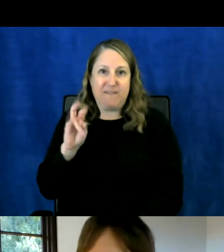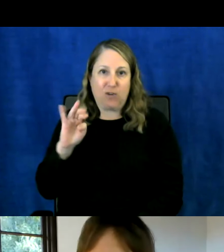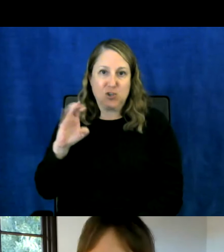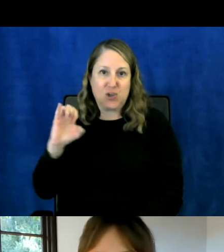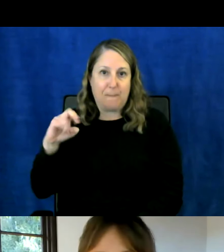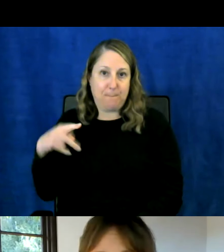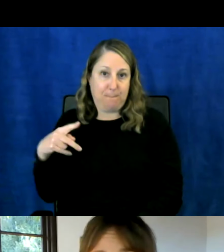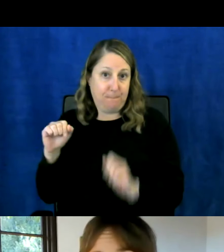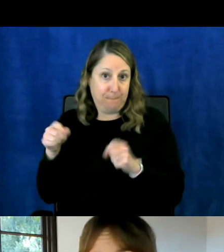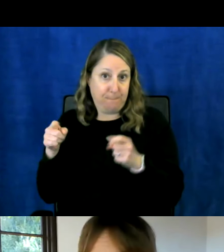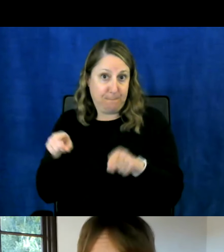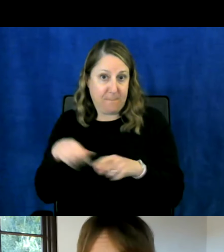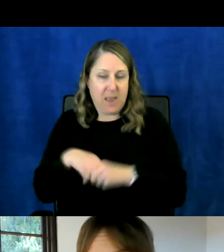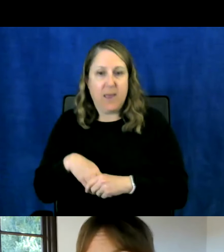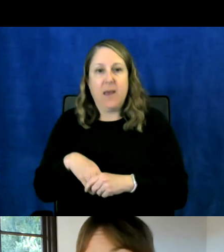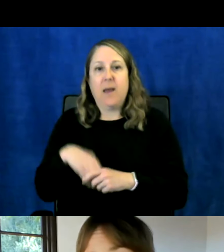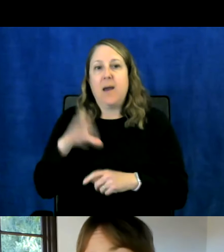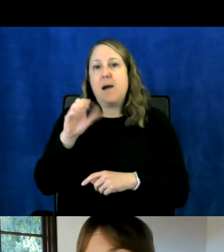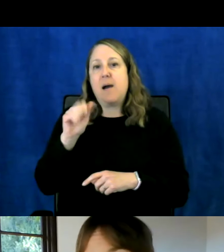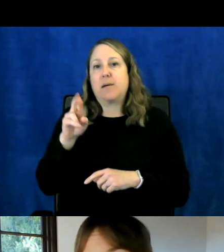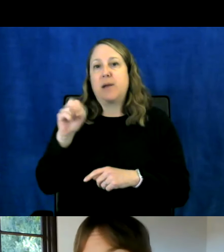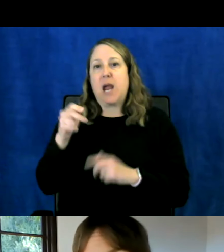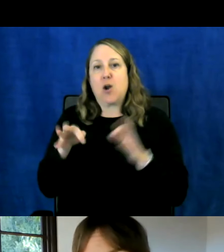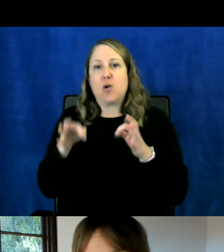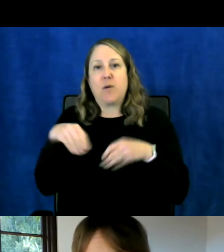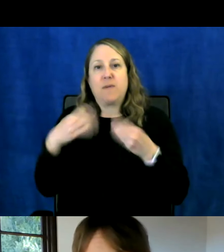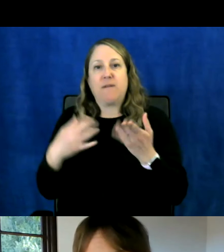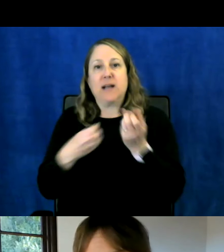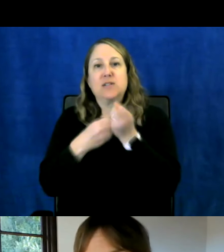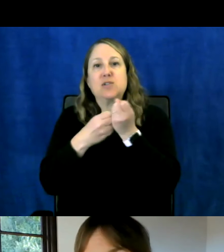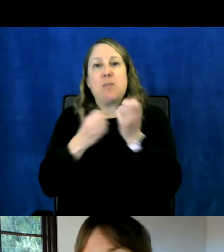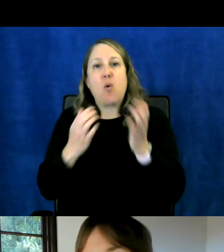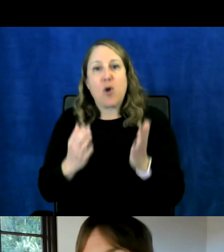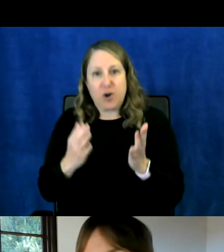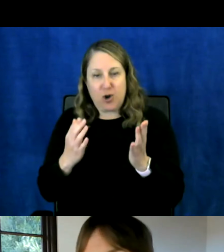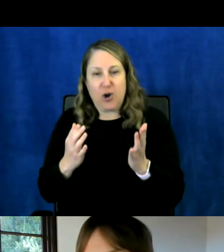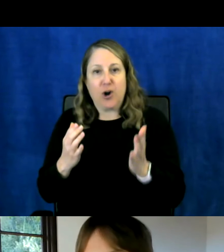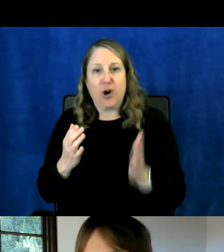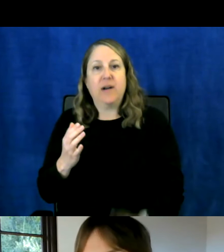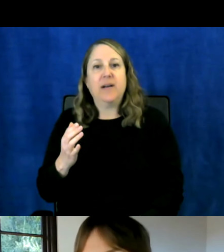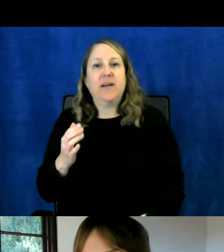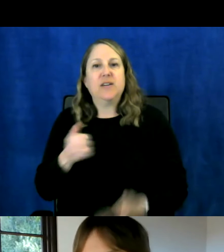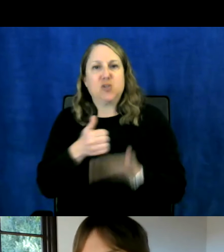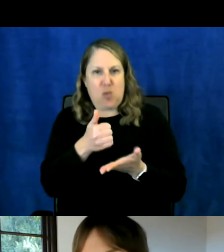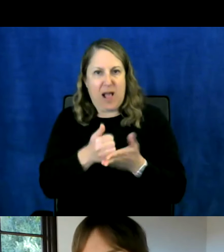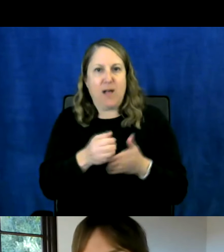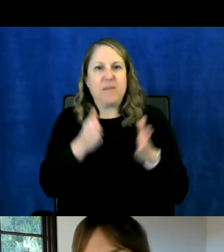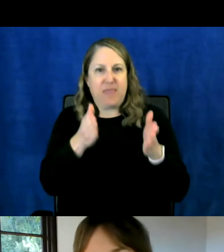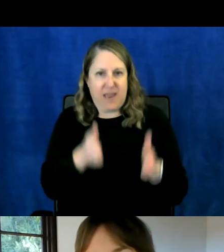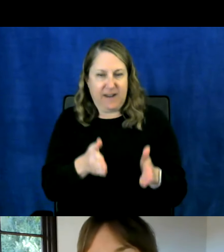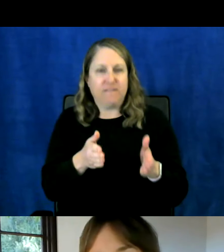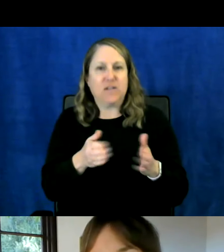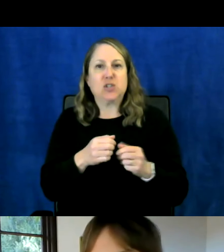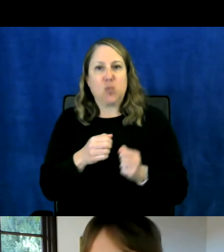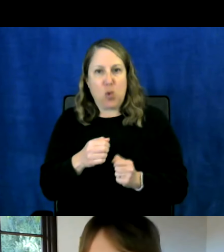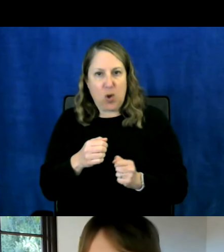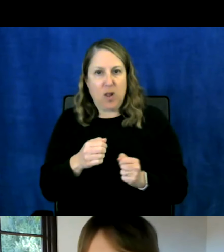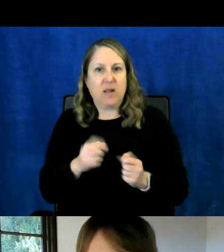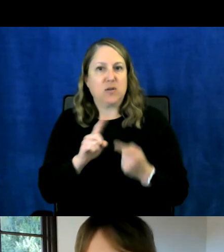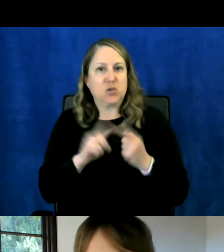would also provide a supporter who's trained in supportive decision-making to help an individual who's served through the Care Court model